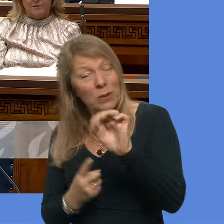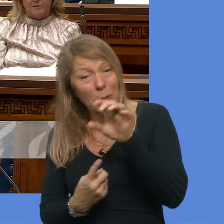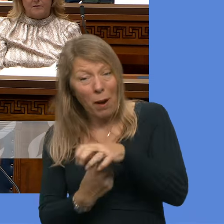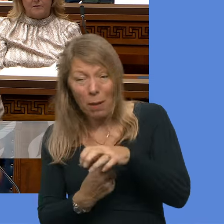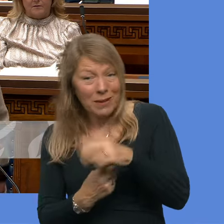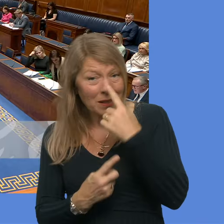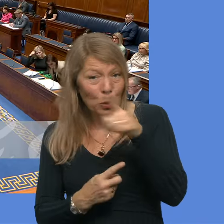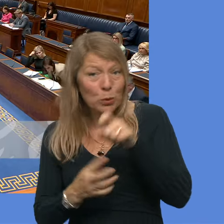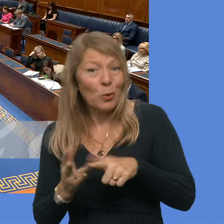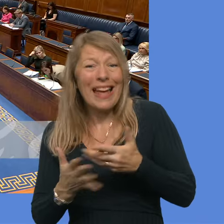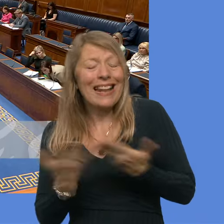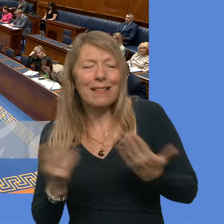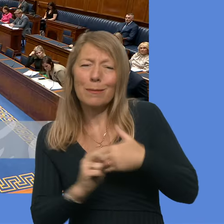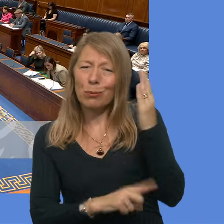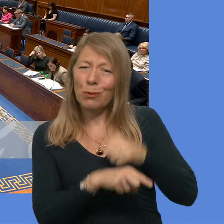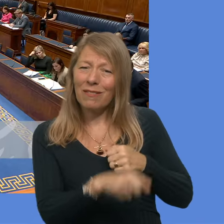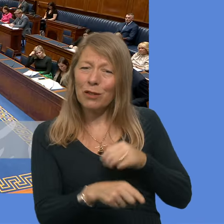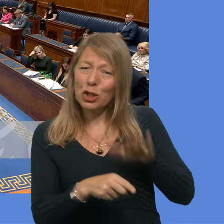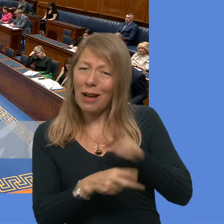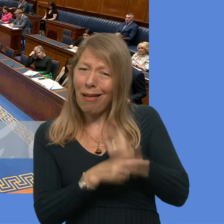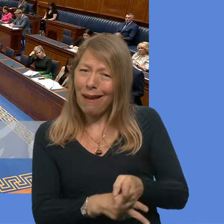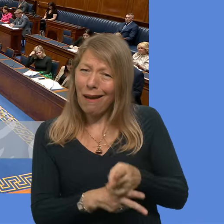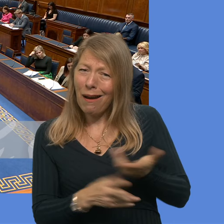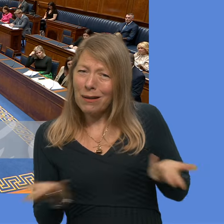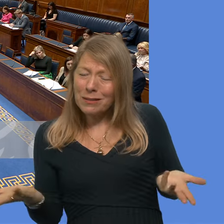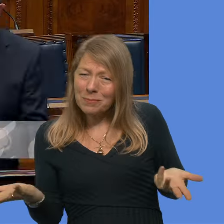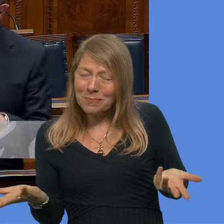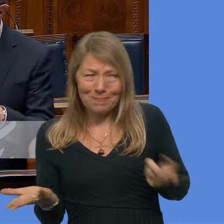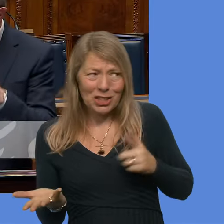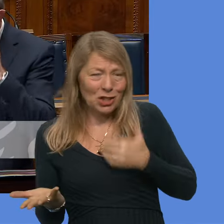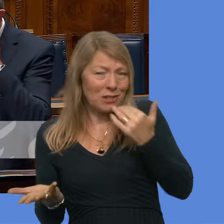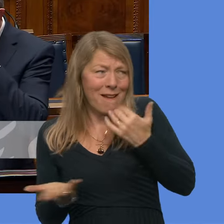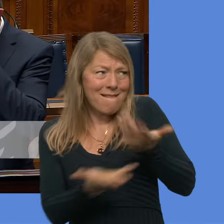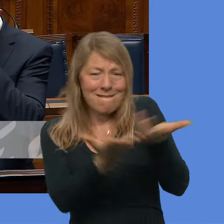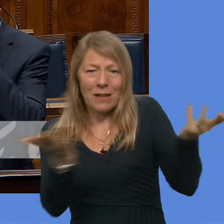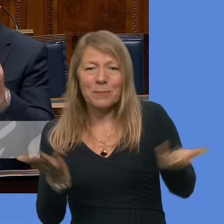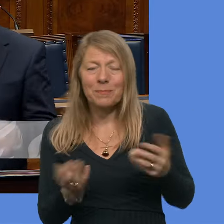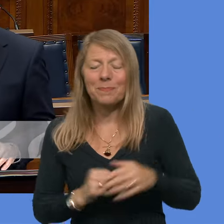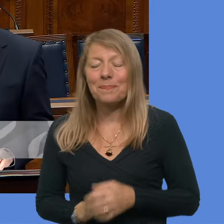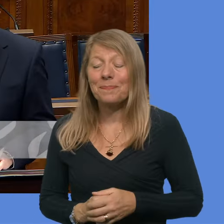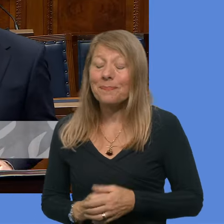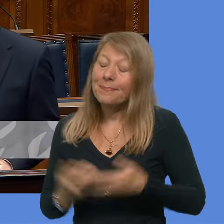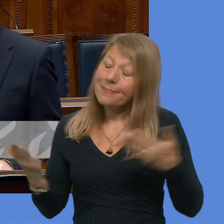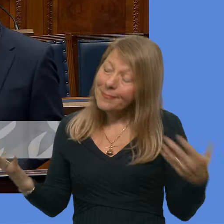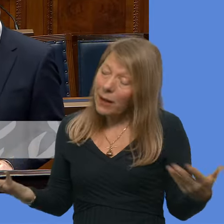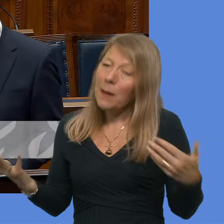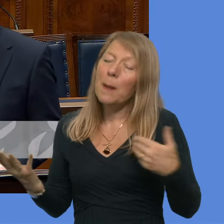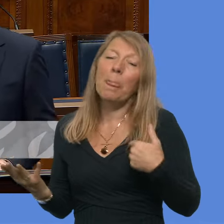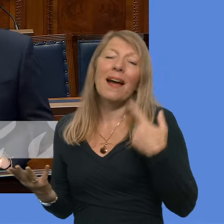provision? Minister. Well, I think part of the solution is actually what firms, particularly firms which are well